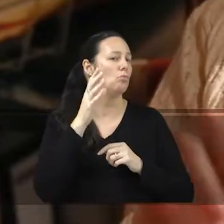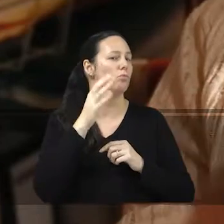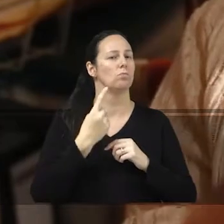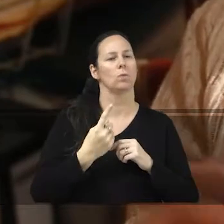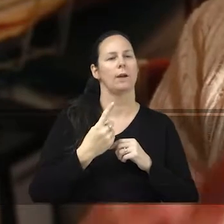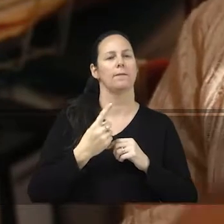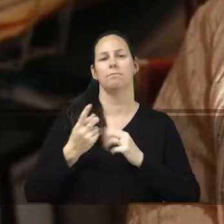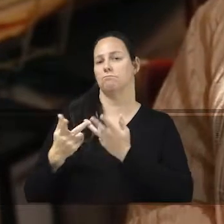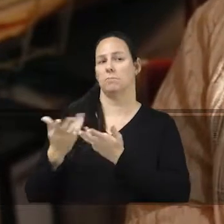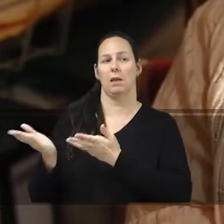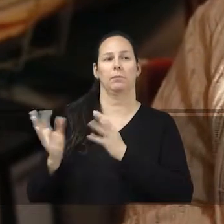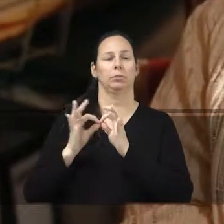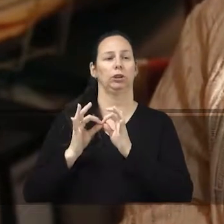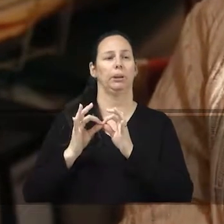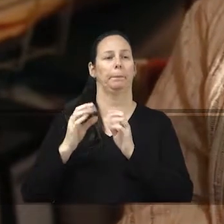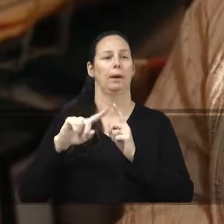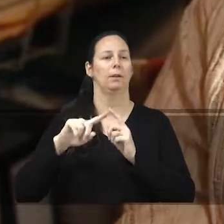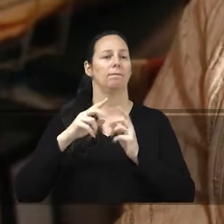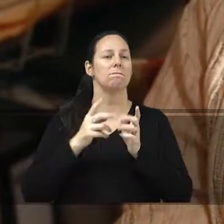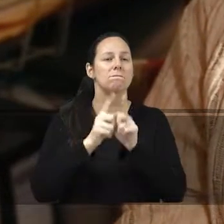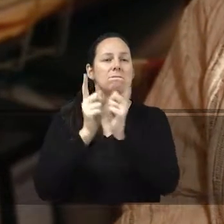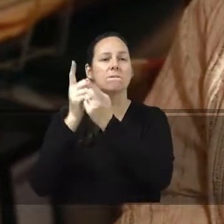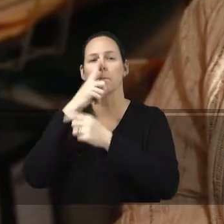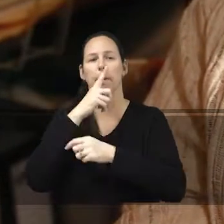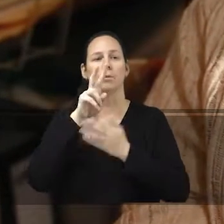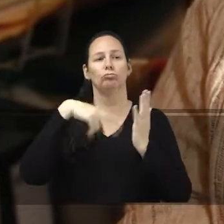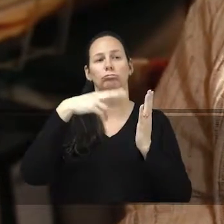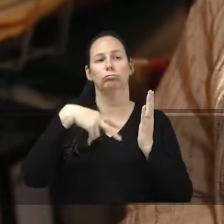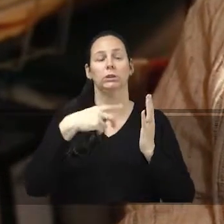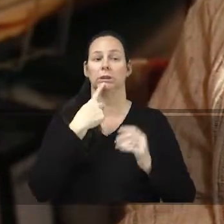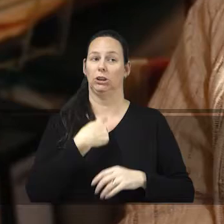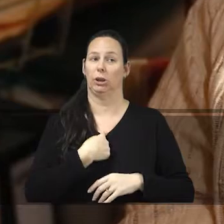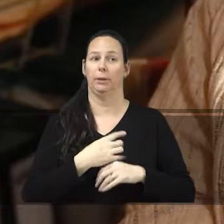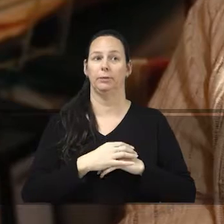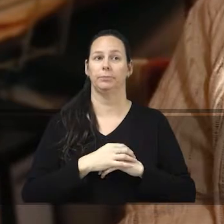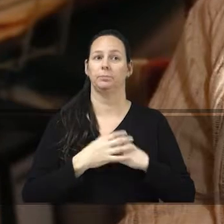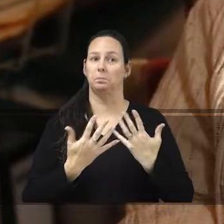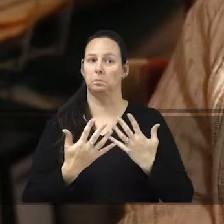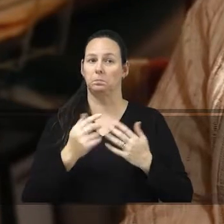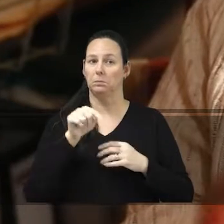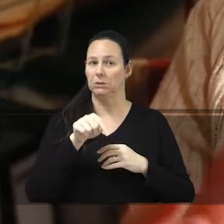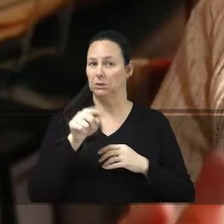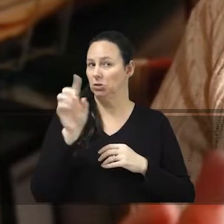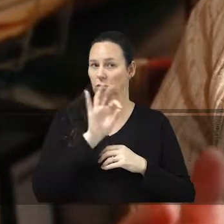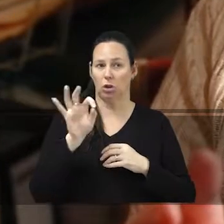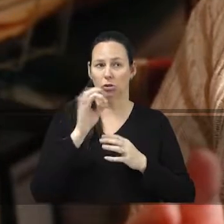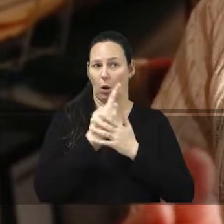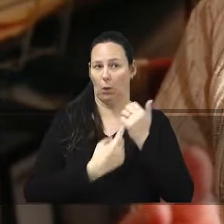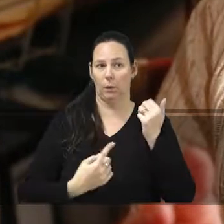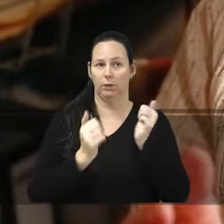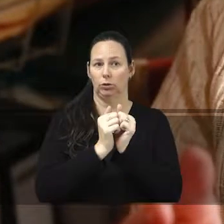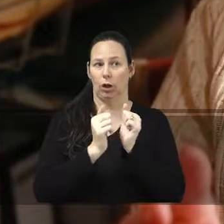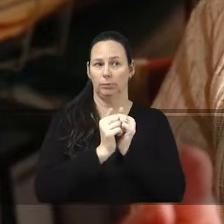various people who had read it said to me. Mm-hmm. And that is that not only has the document got some openings for